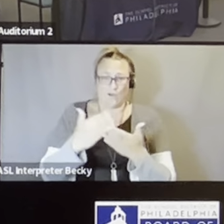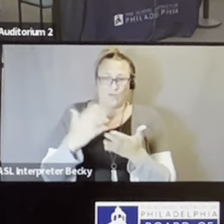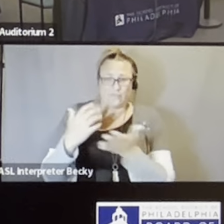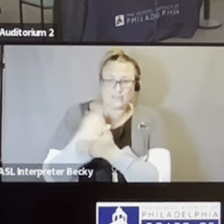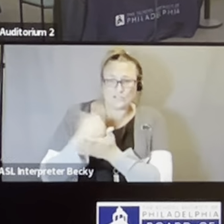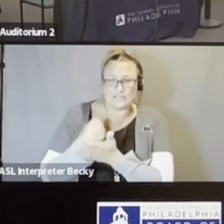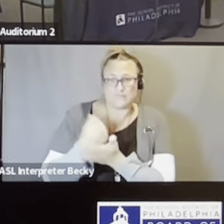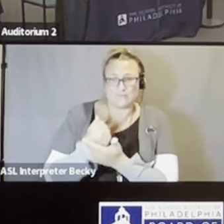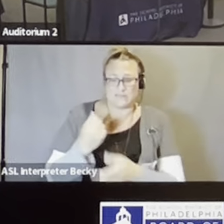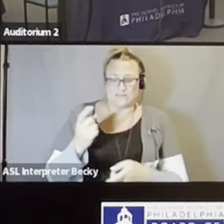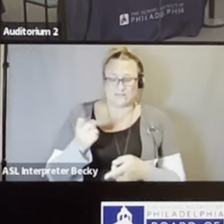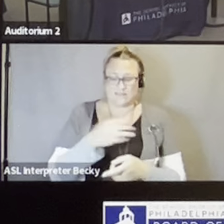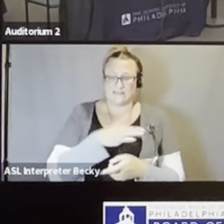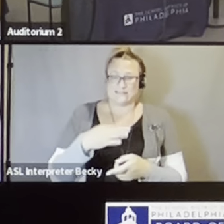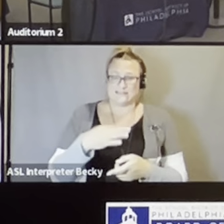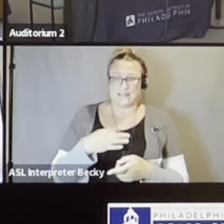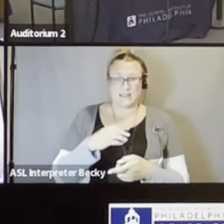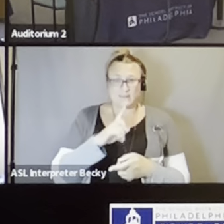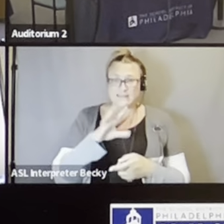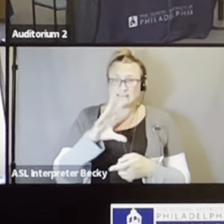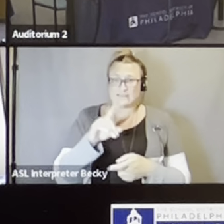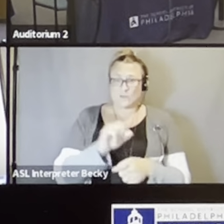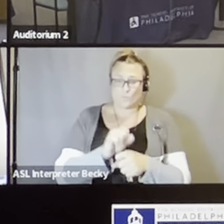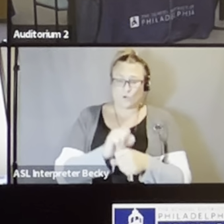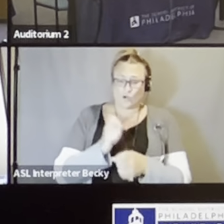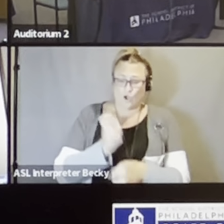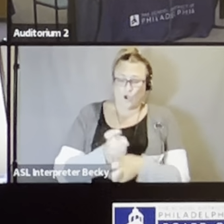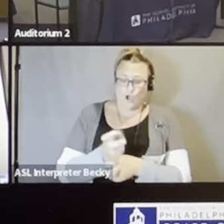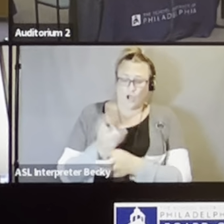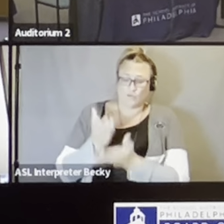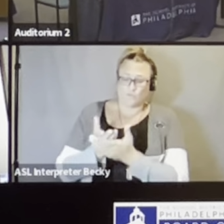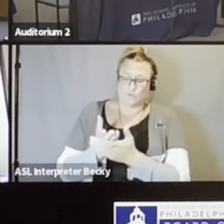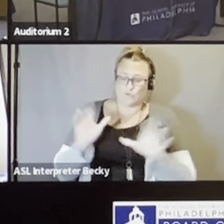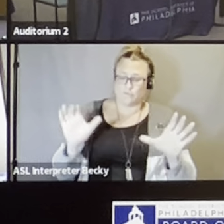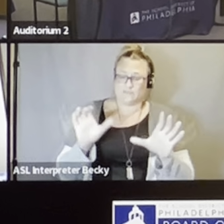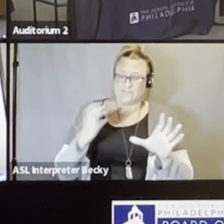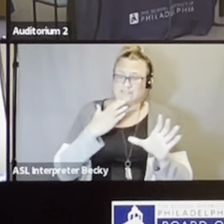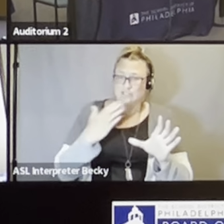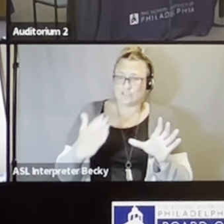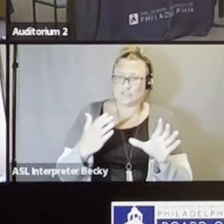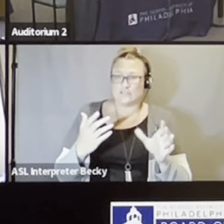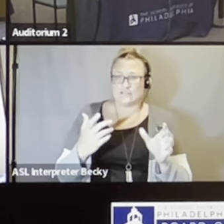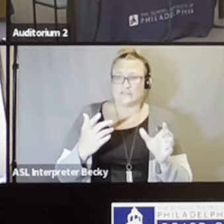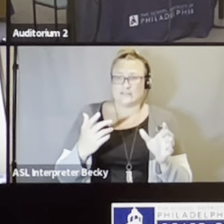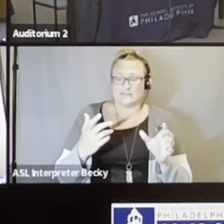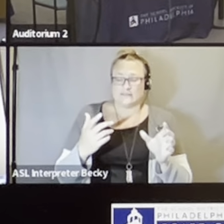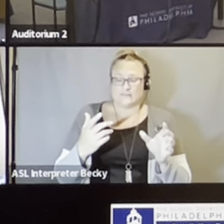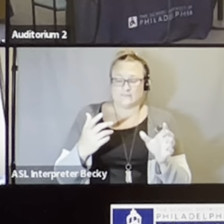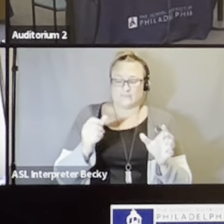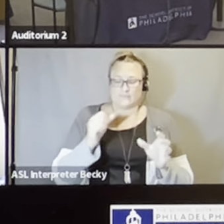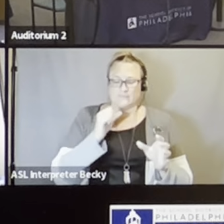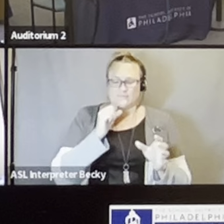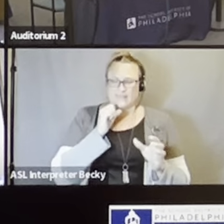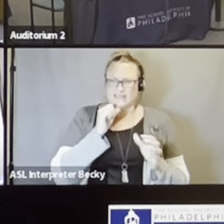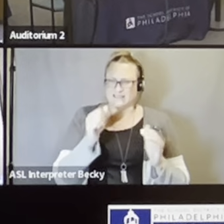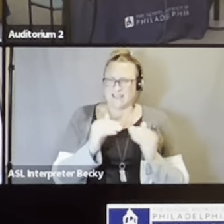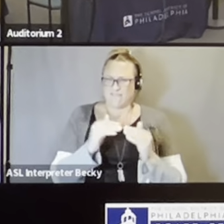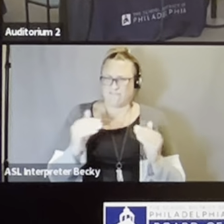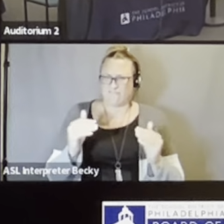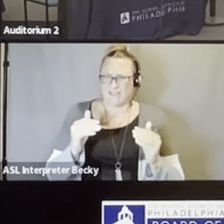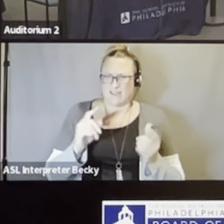entire staff has worked really hard to show. And it would be unfair to not learn